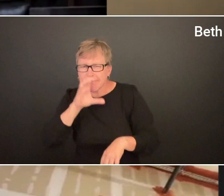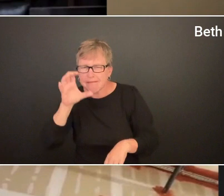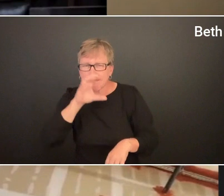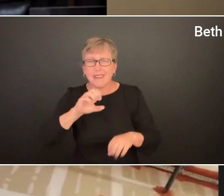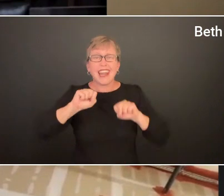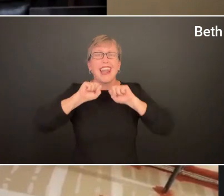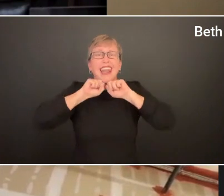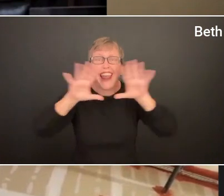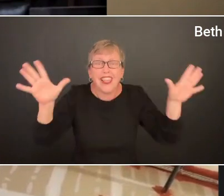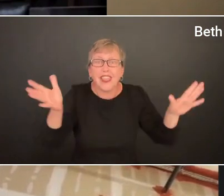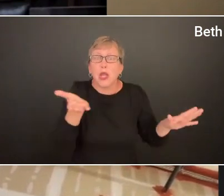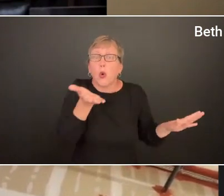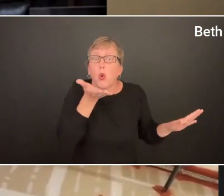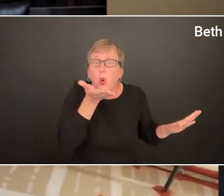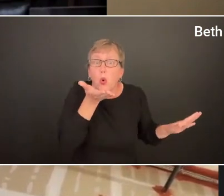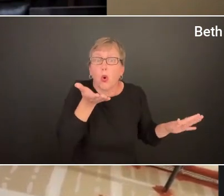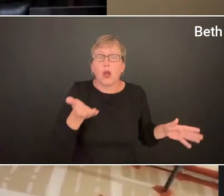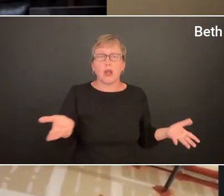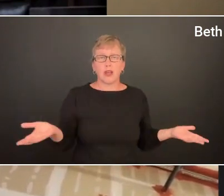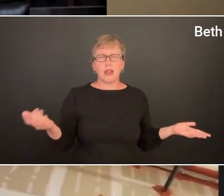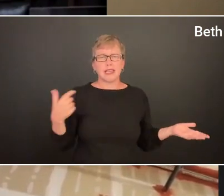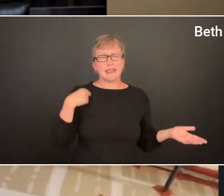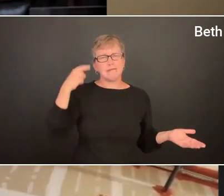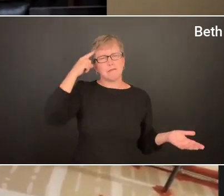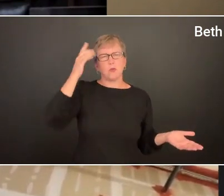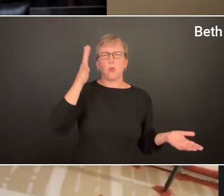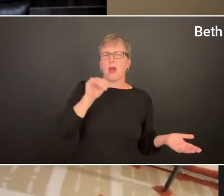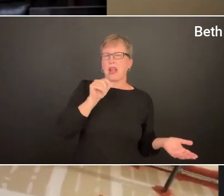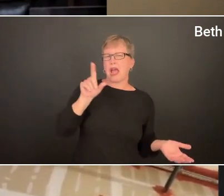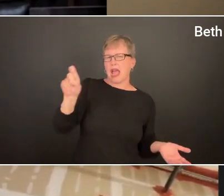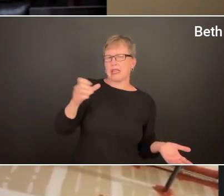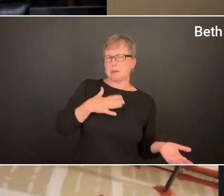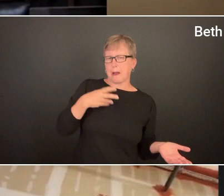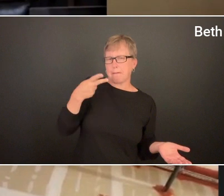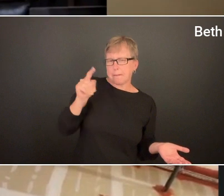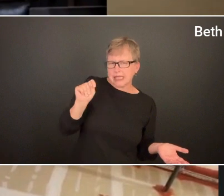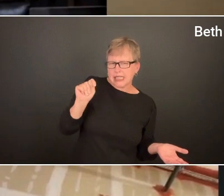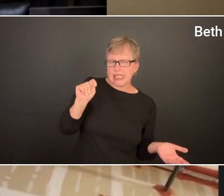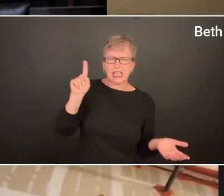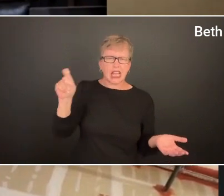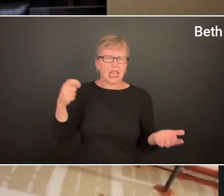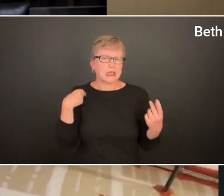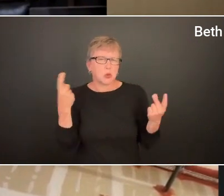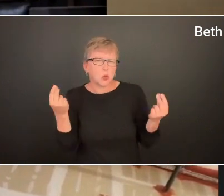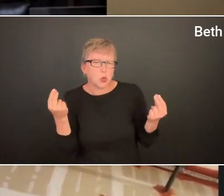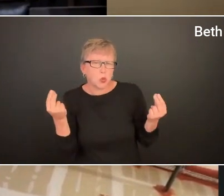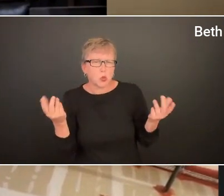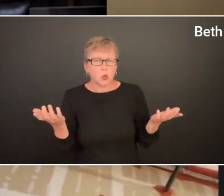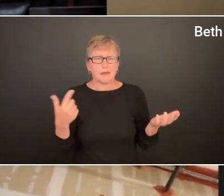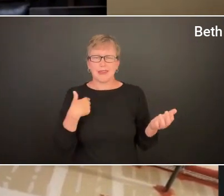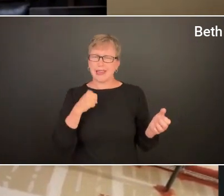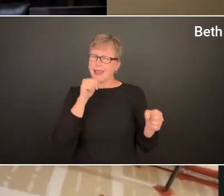internet. This not hard. I mean, there's nothing, like hardly anything. So I was like, I'm going to ask my physical therapist, you